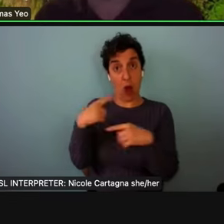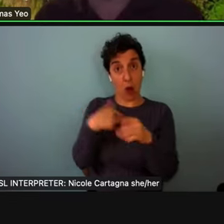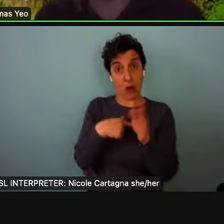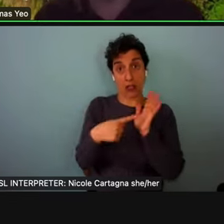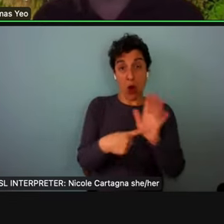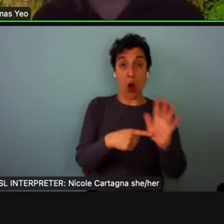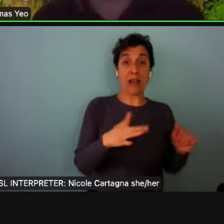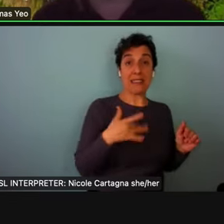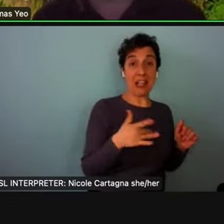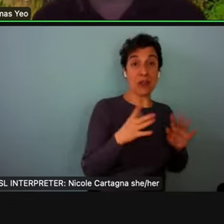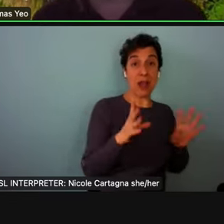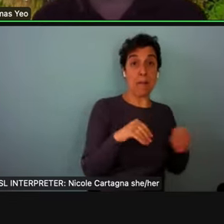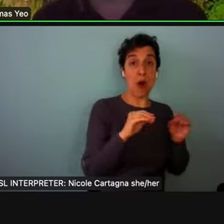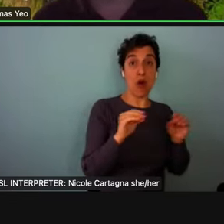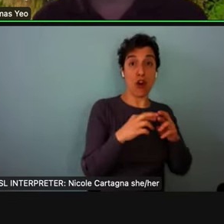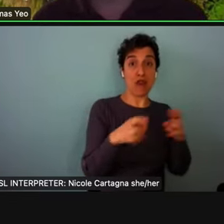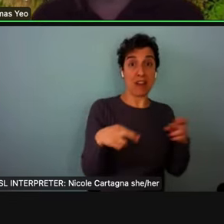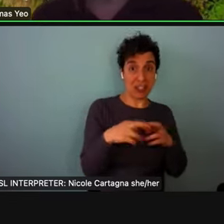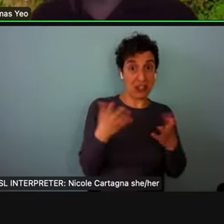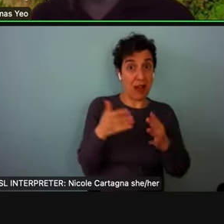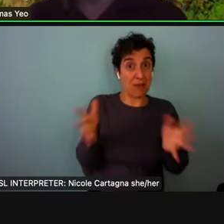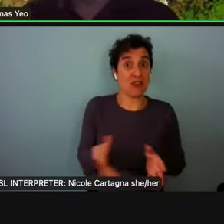drivers of functional connectivity dynamics.